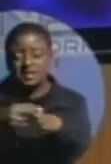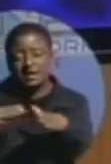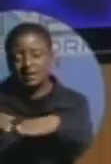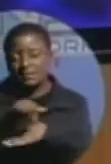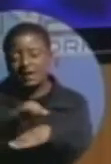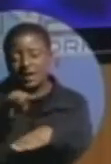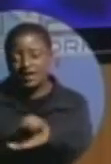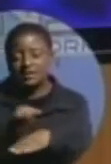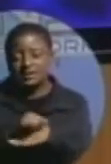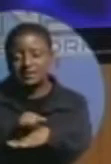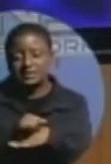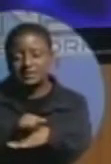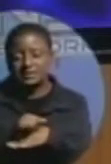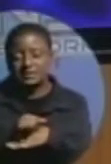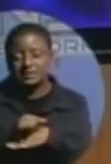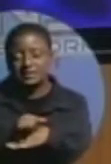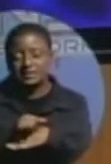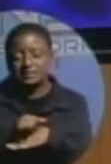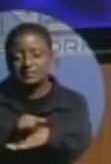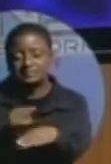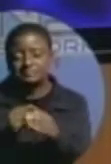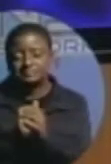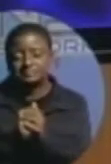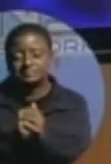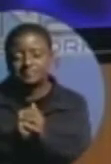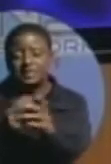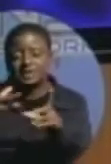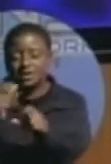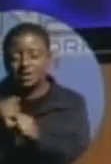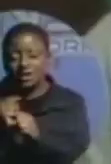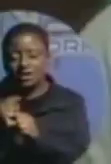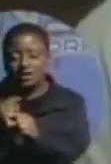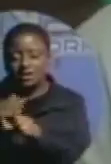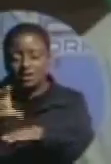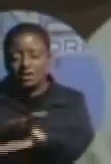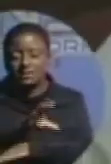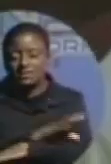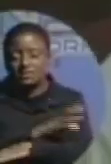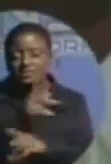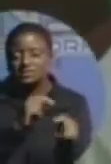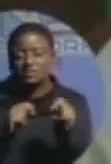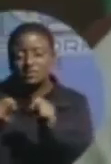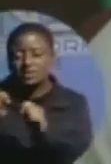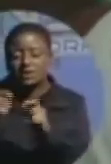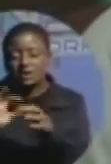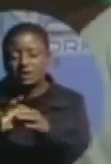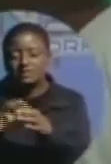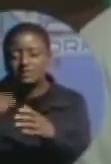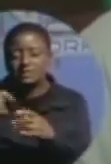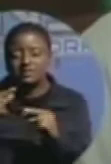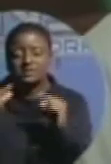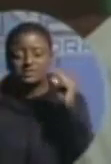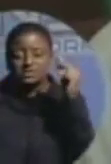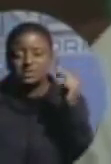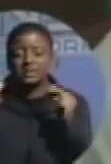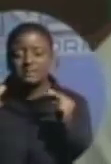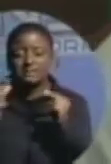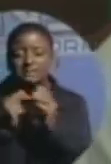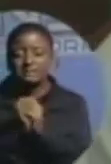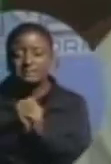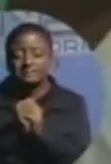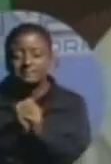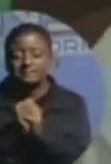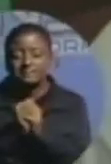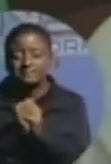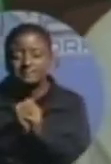gave him a virtual tour of what this facility will look like. I've been in this community now for 37 years. There's the young